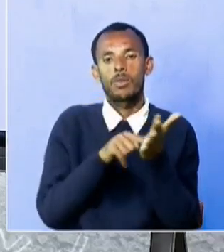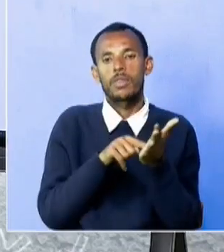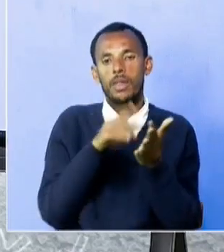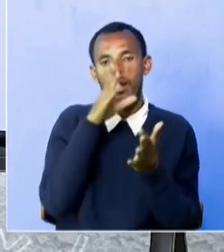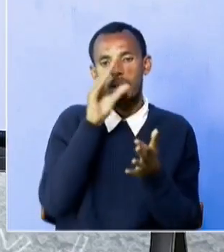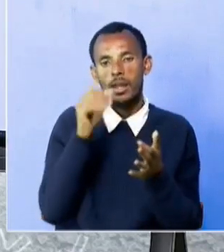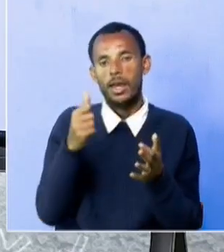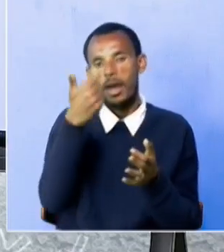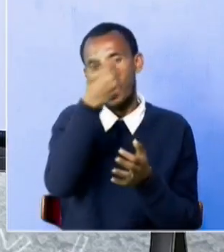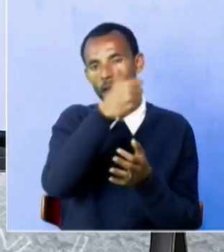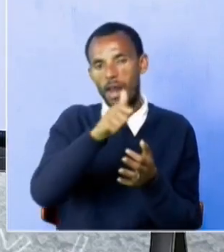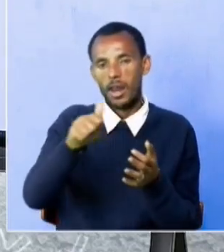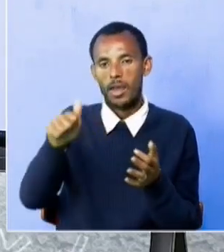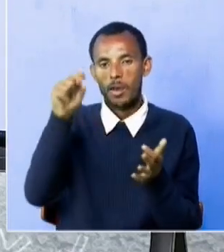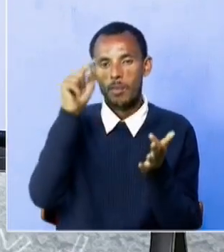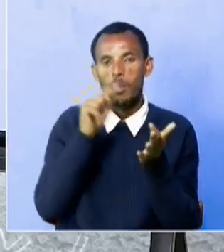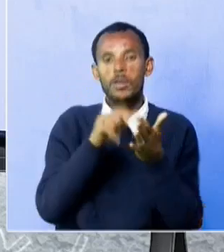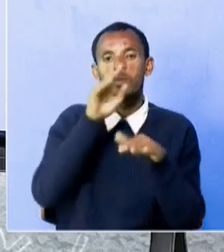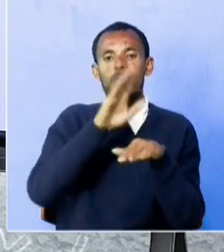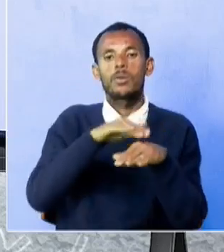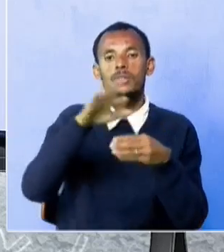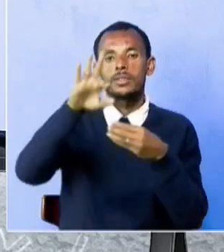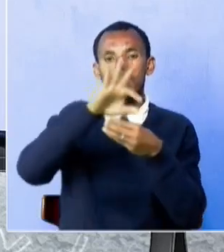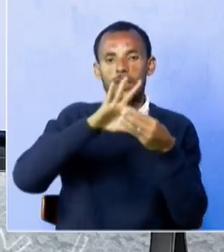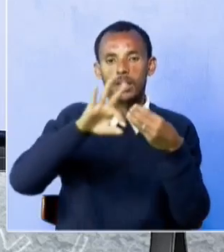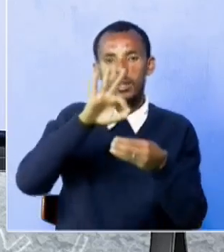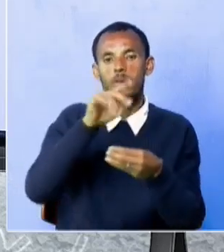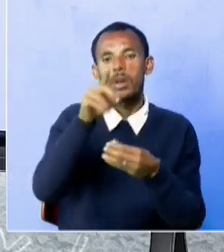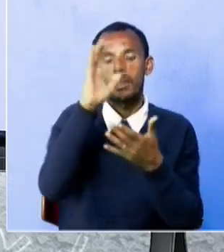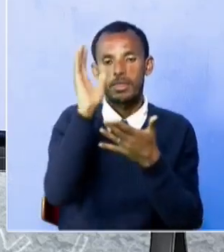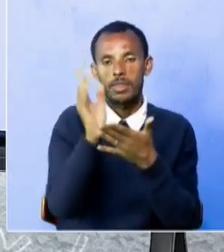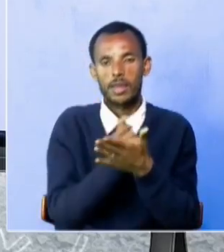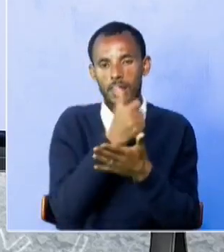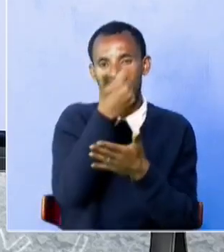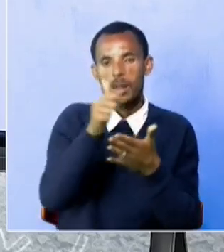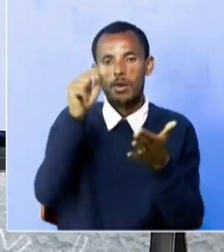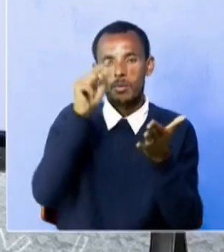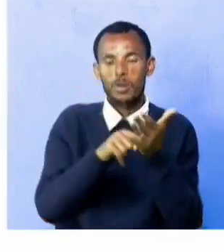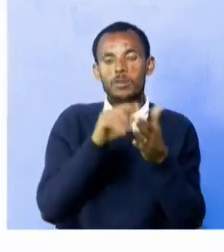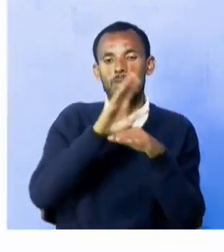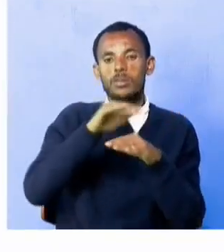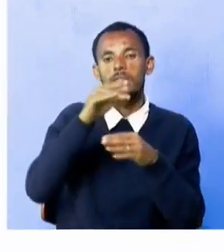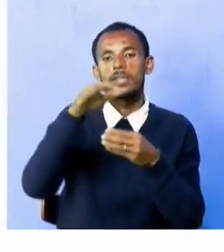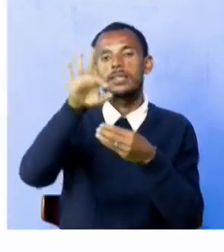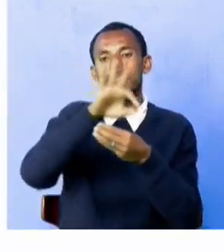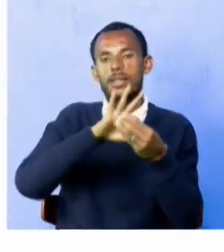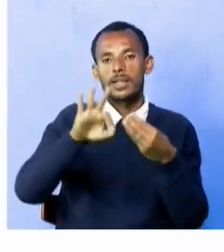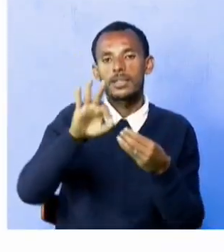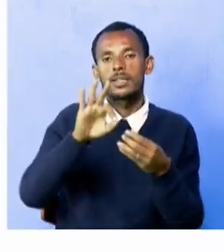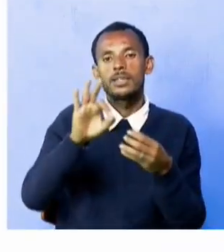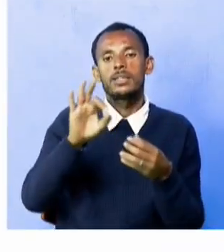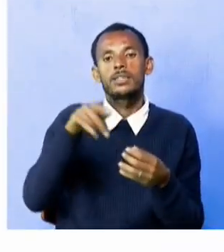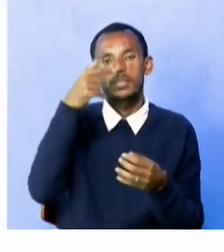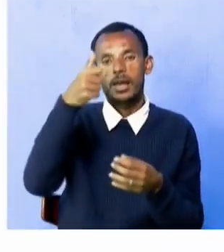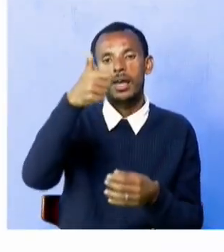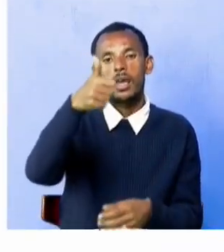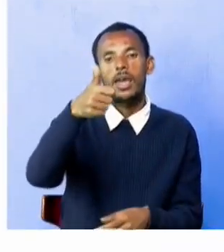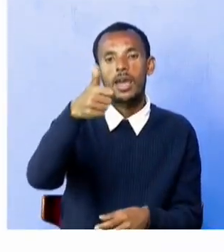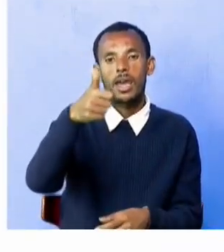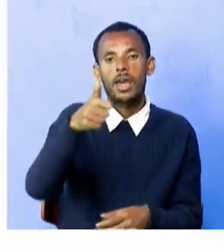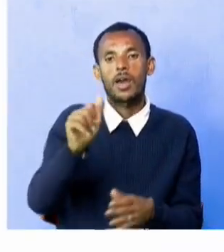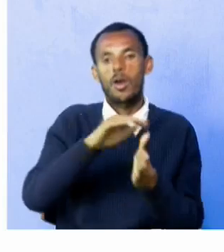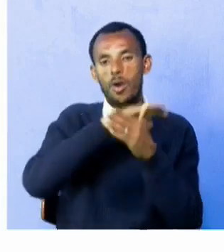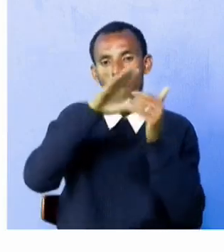and any point on the circle. Okay, you can take any point on the circle, say A. Okay,